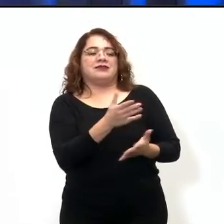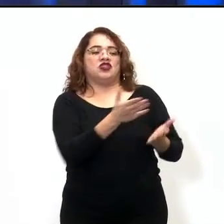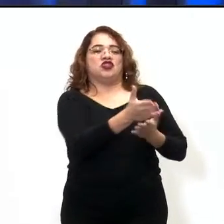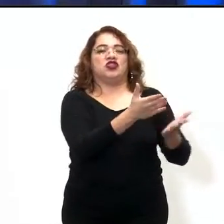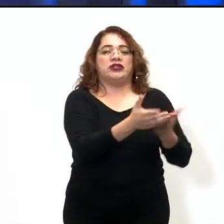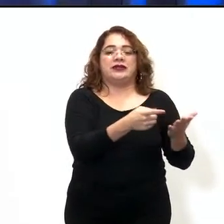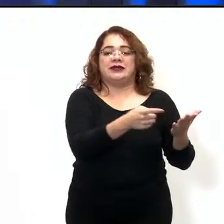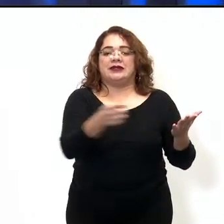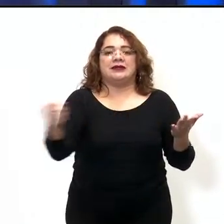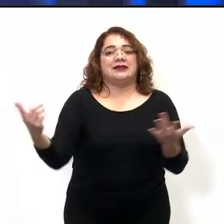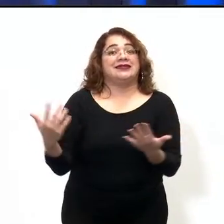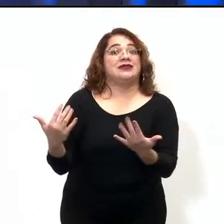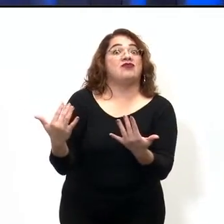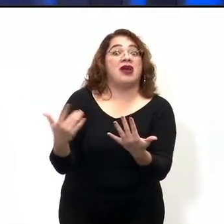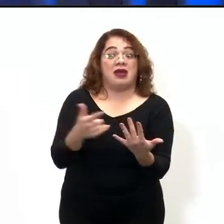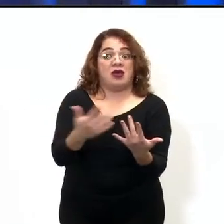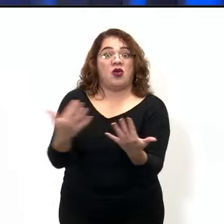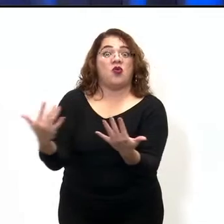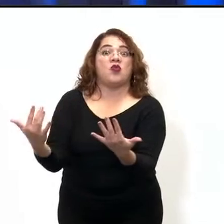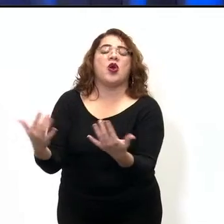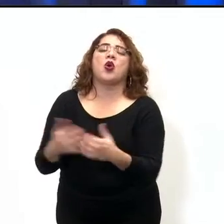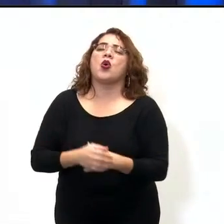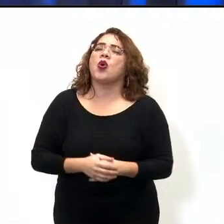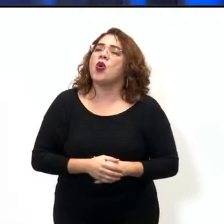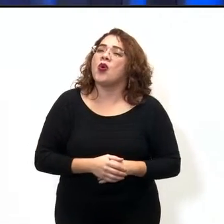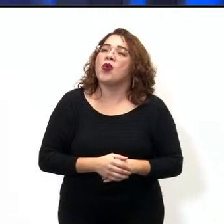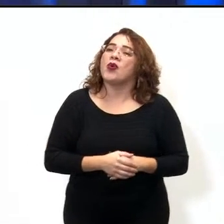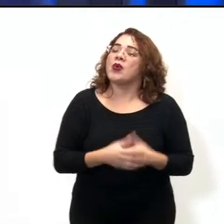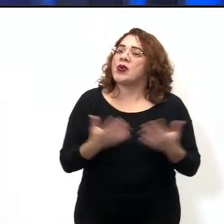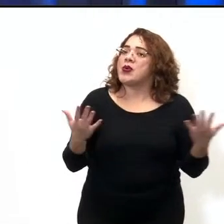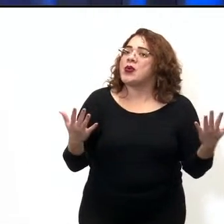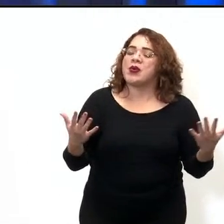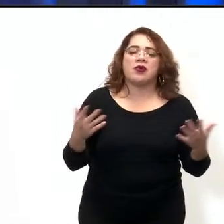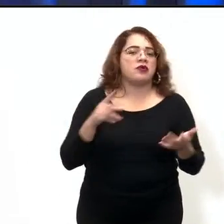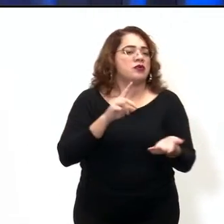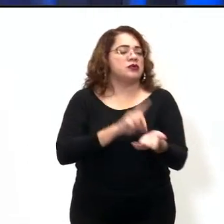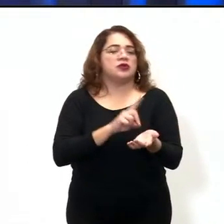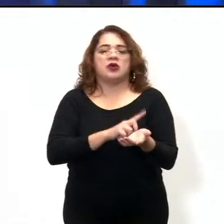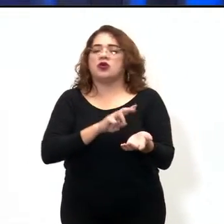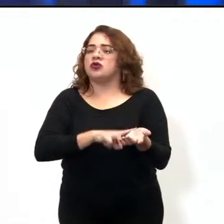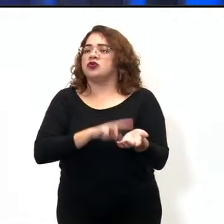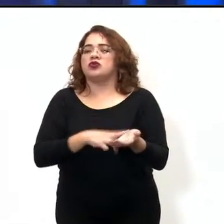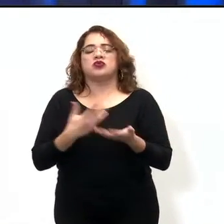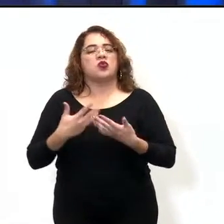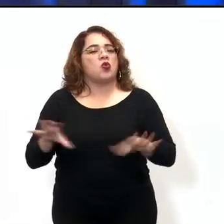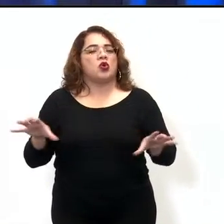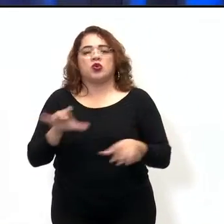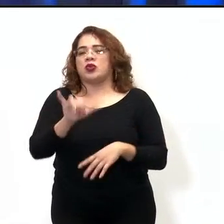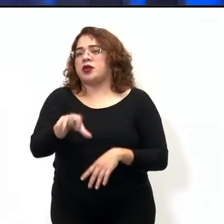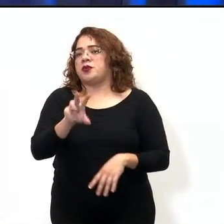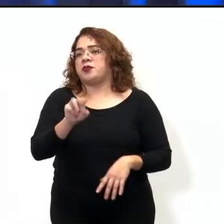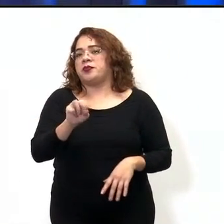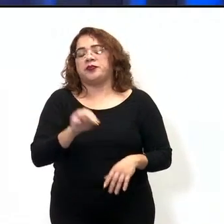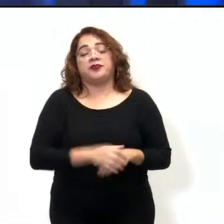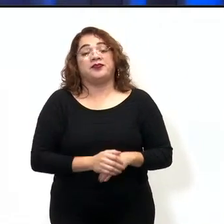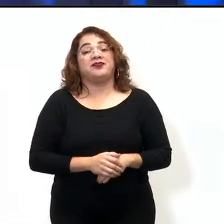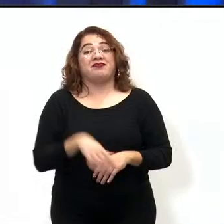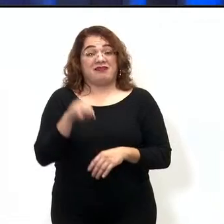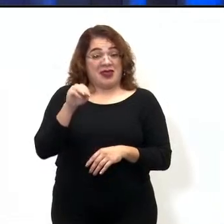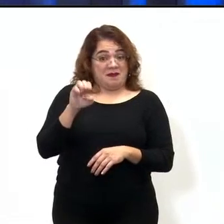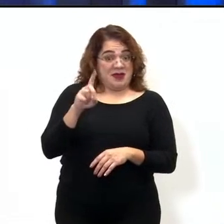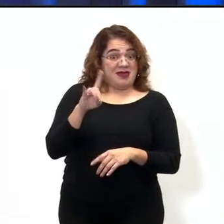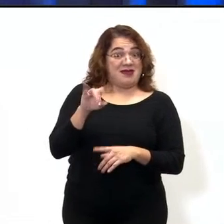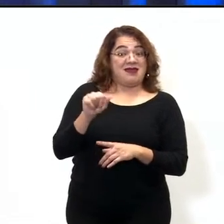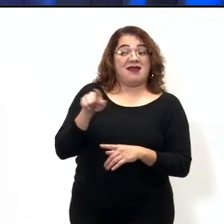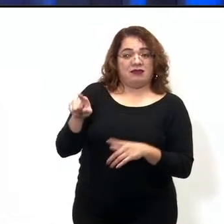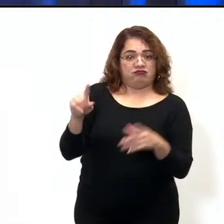that you're reading about this in the press and in the media. What they are reporting is true. We are in a serious place with our